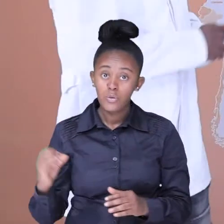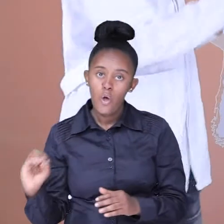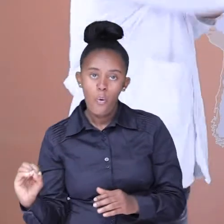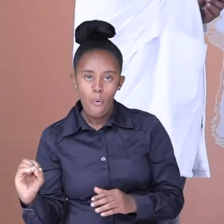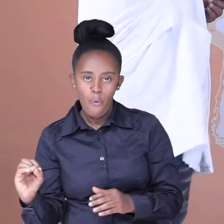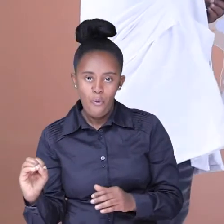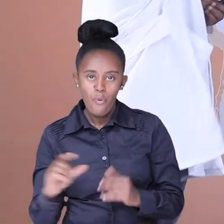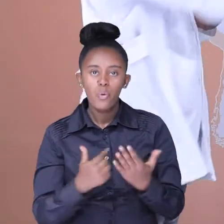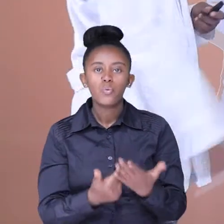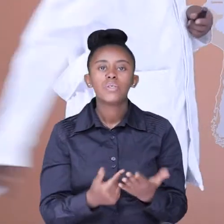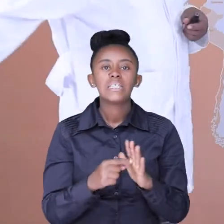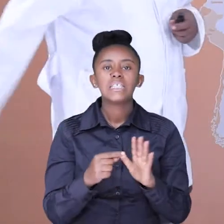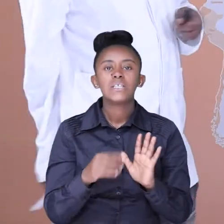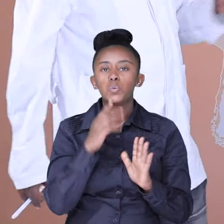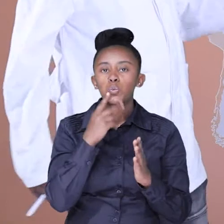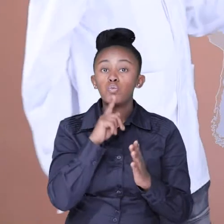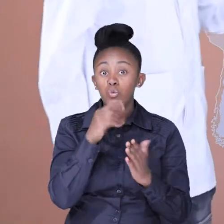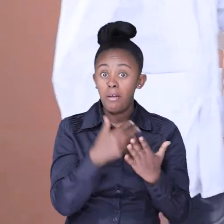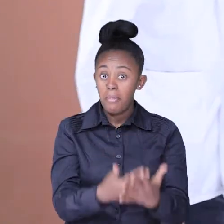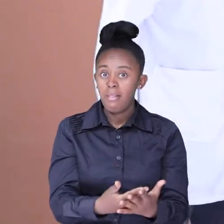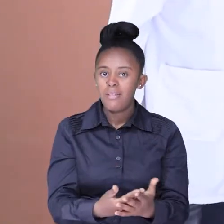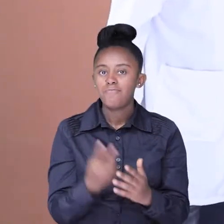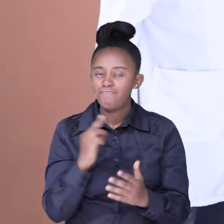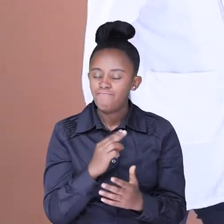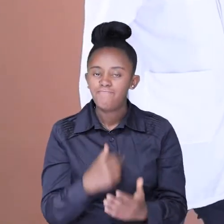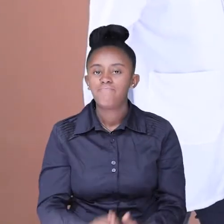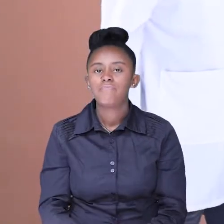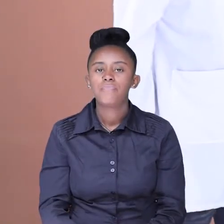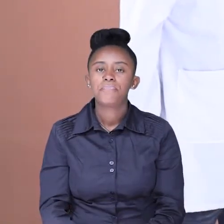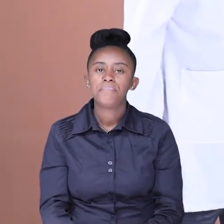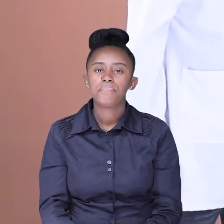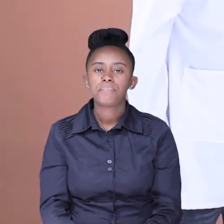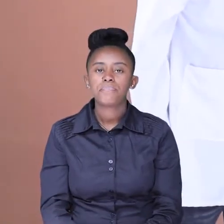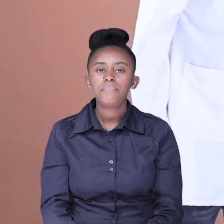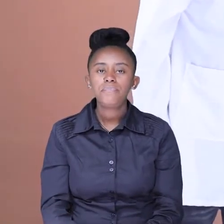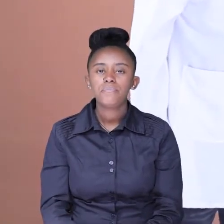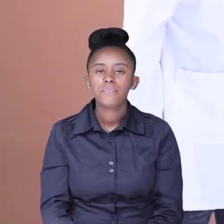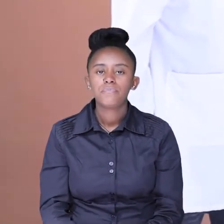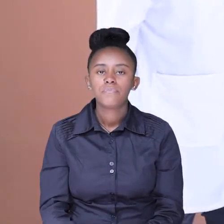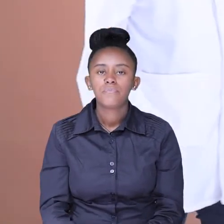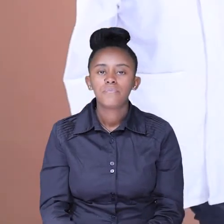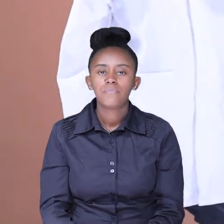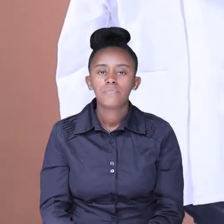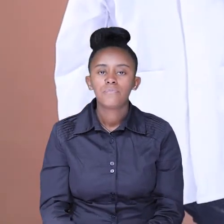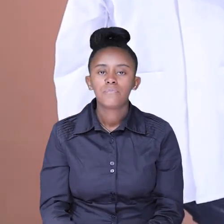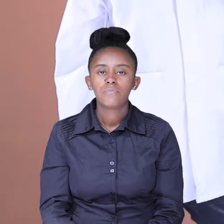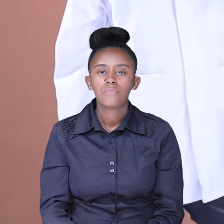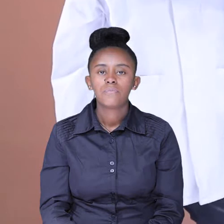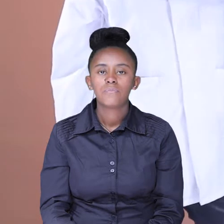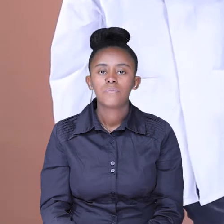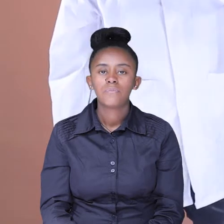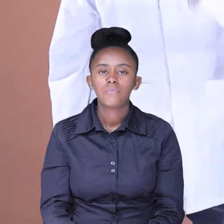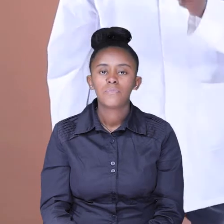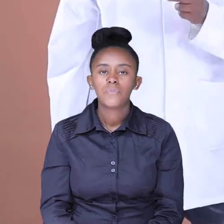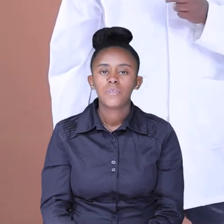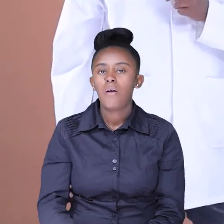0. Look this truth table. Input A, input B. For int, we get 1 if both of